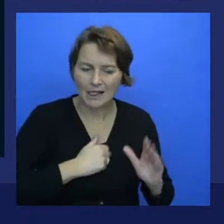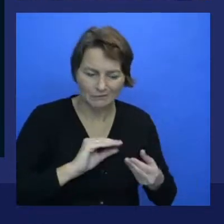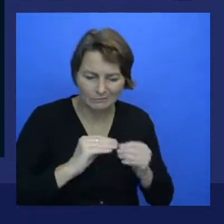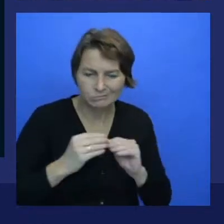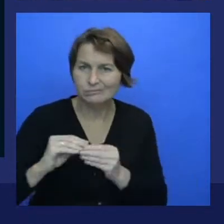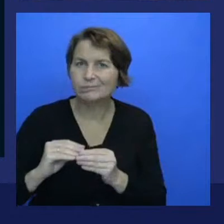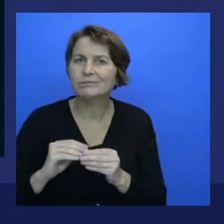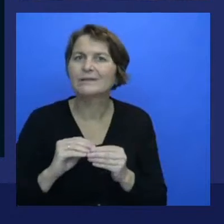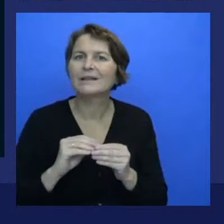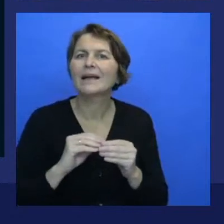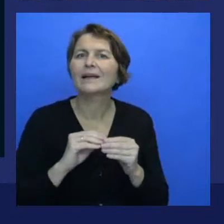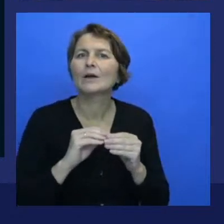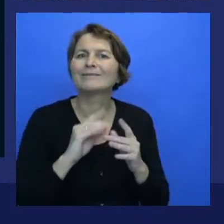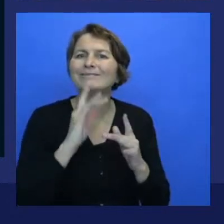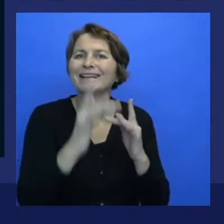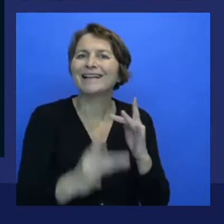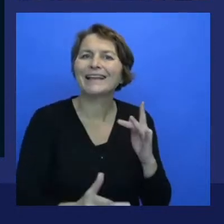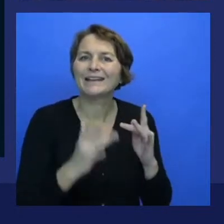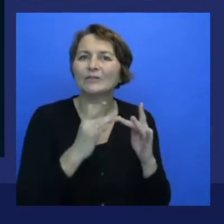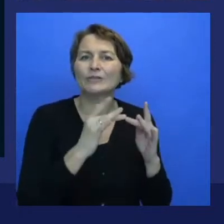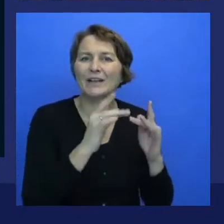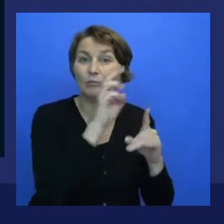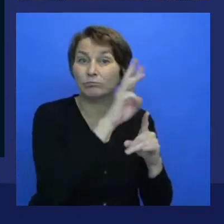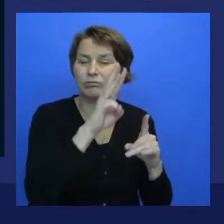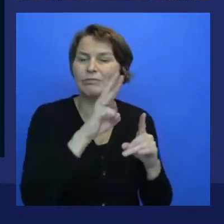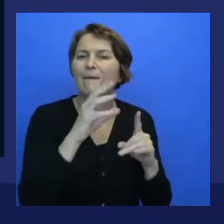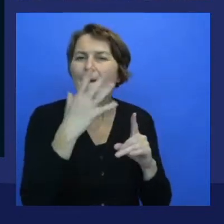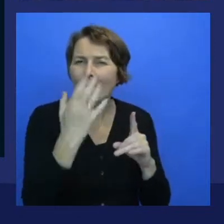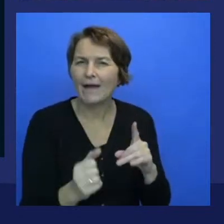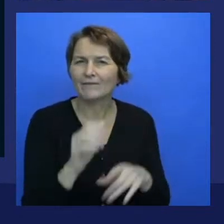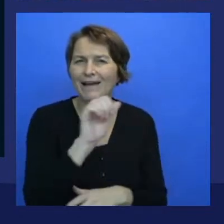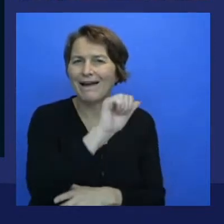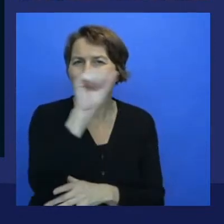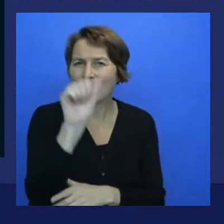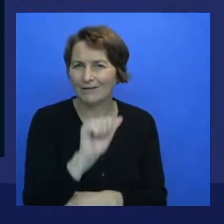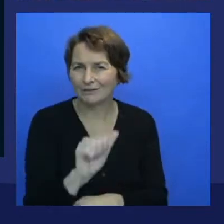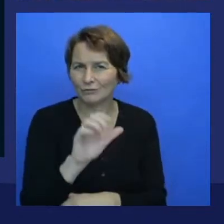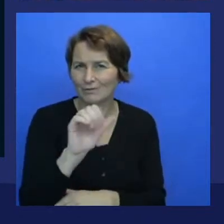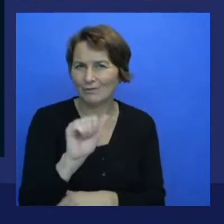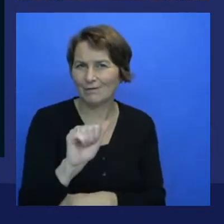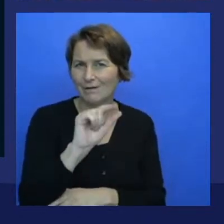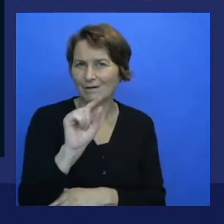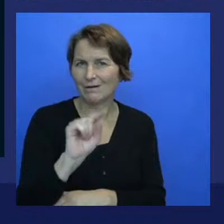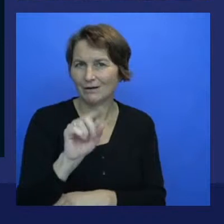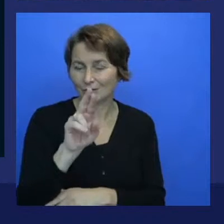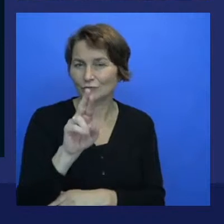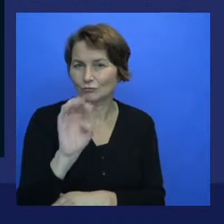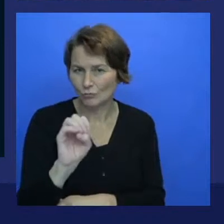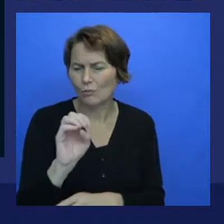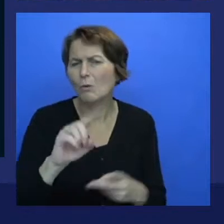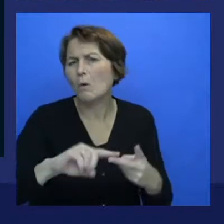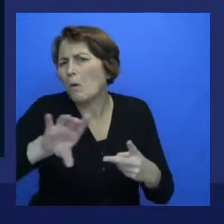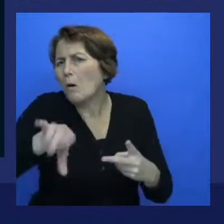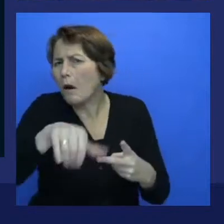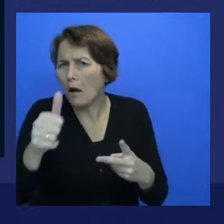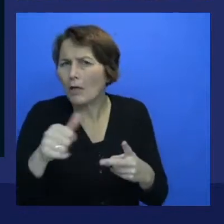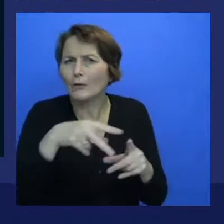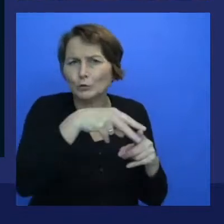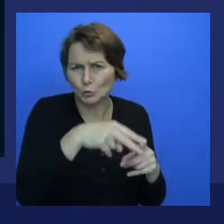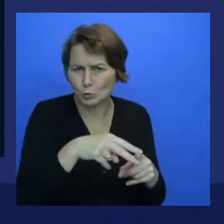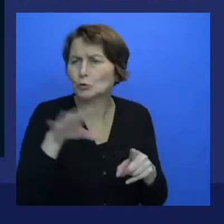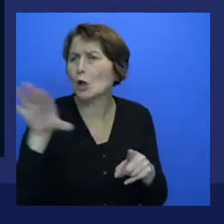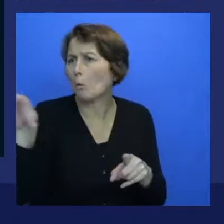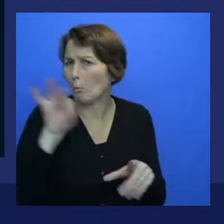application using Azure, or other tools that can monitor it. So it is not